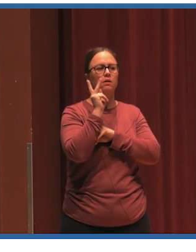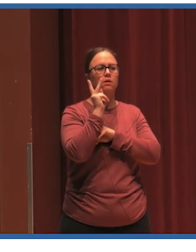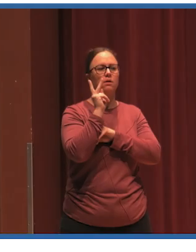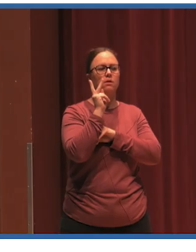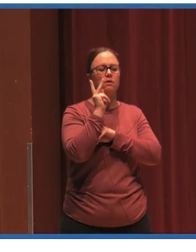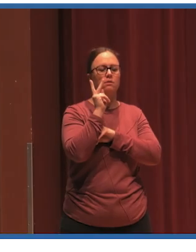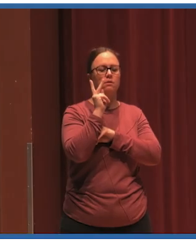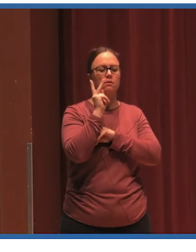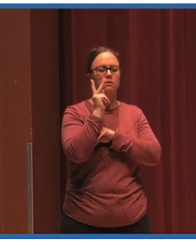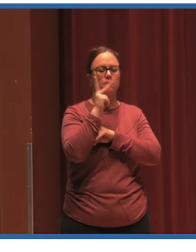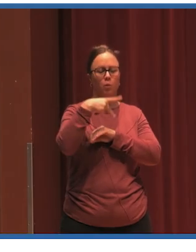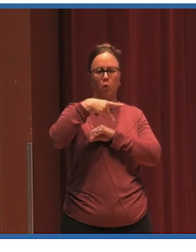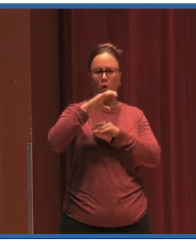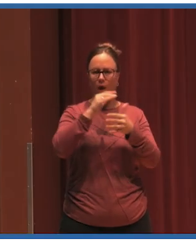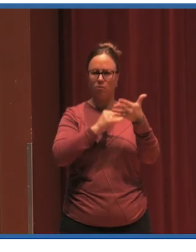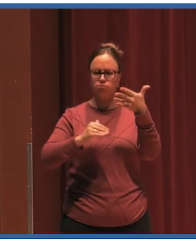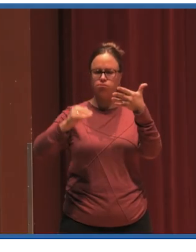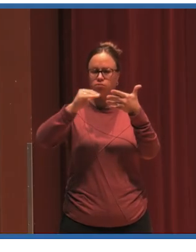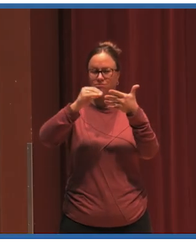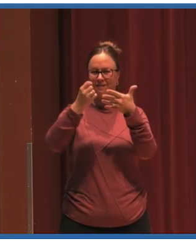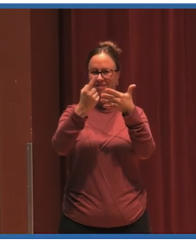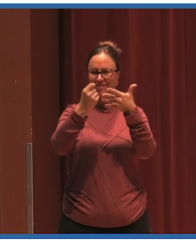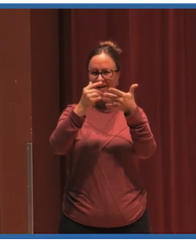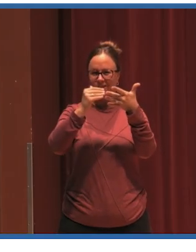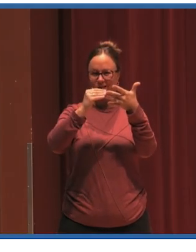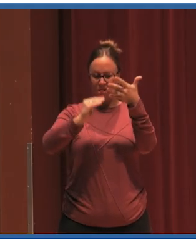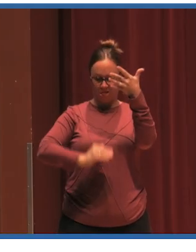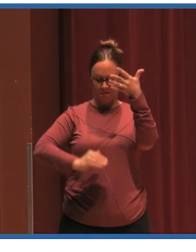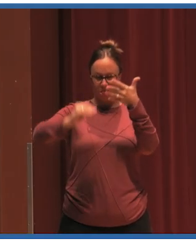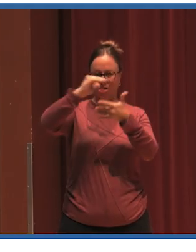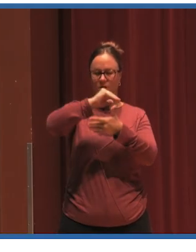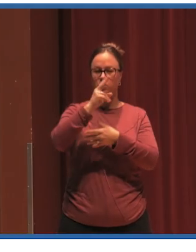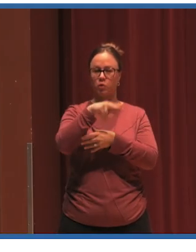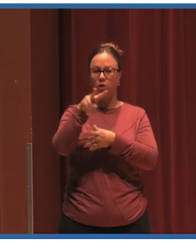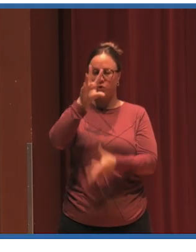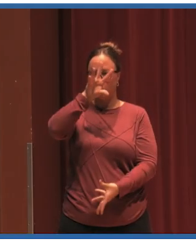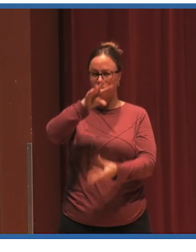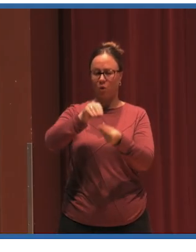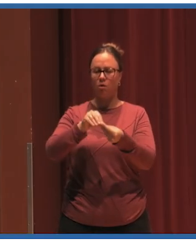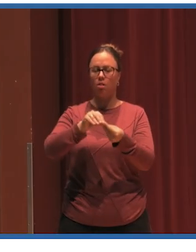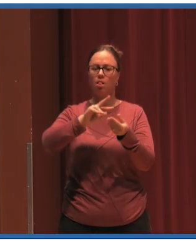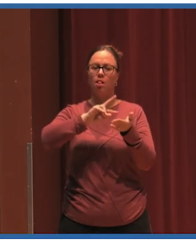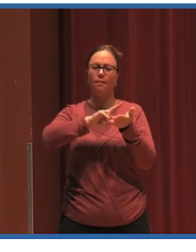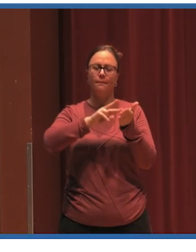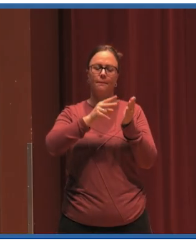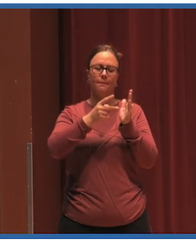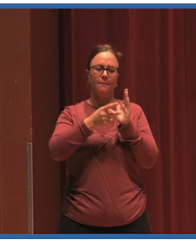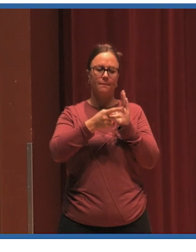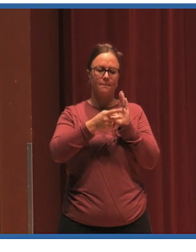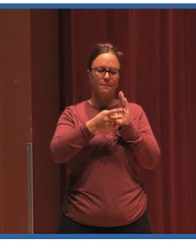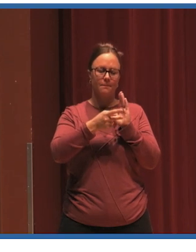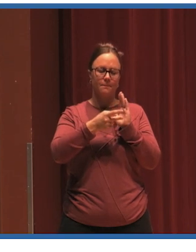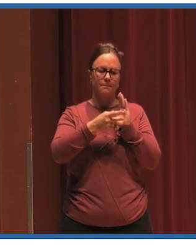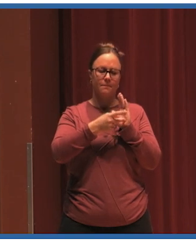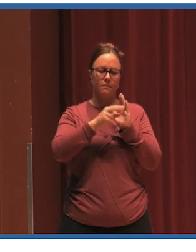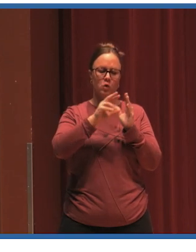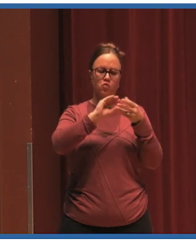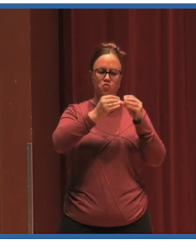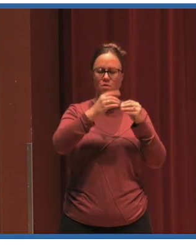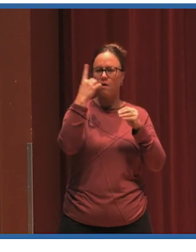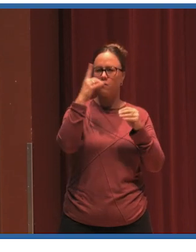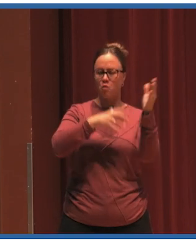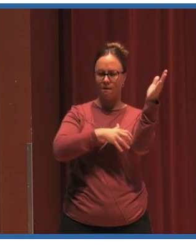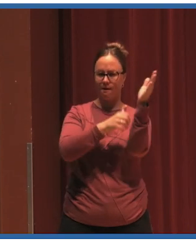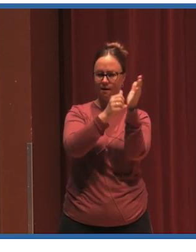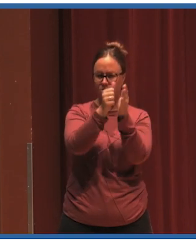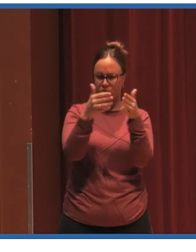the county ranks 11 out of 22 counties when it comes to incidence rates for cancer